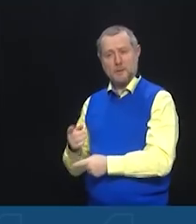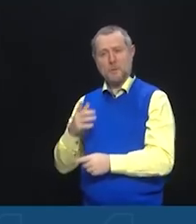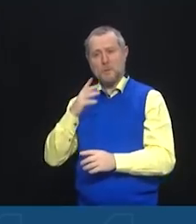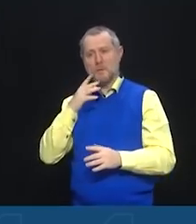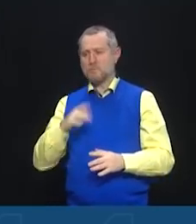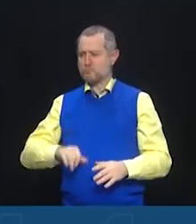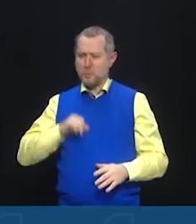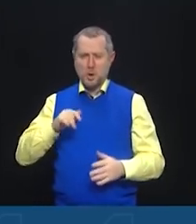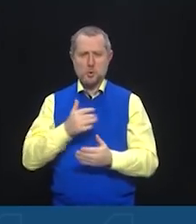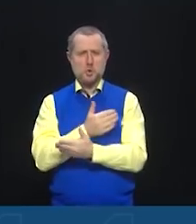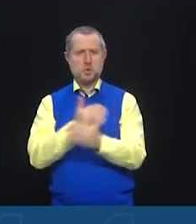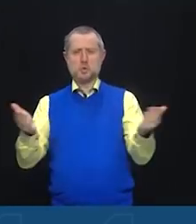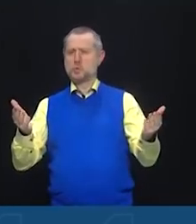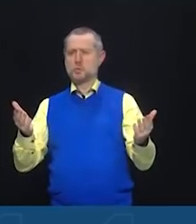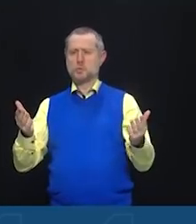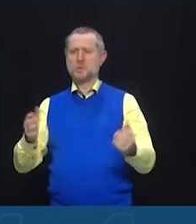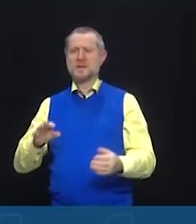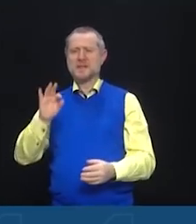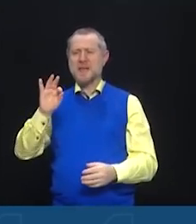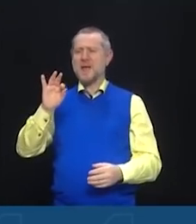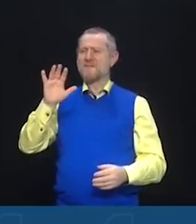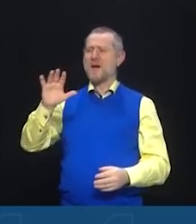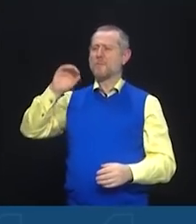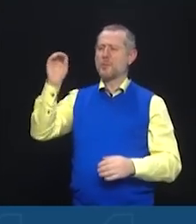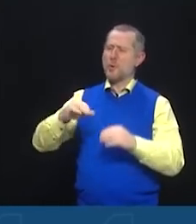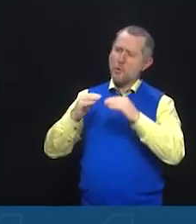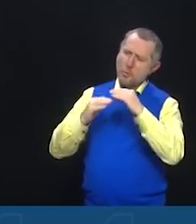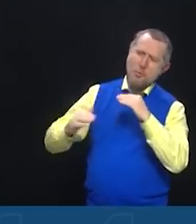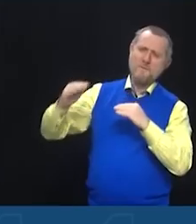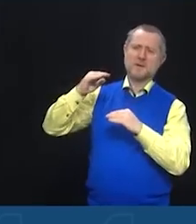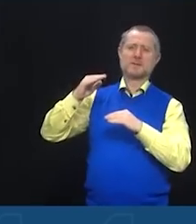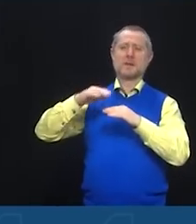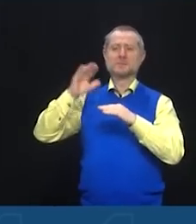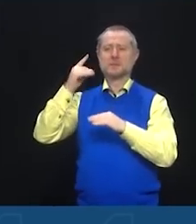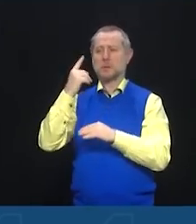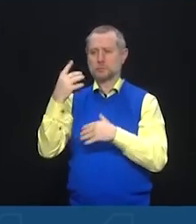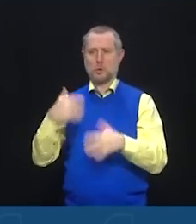Over 95 plus New Yorkers have had at least one dose.